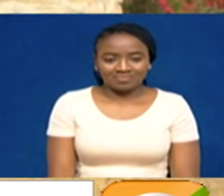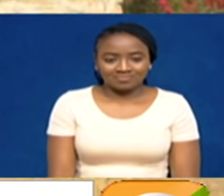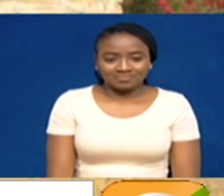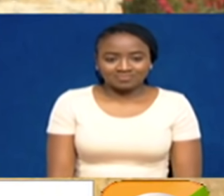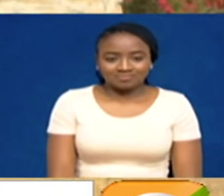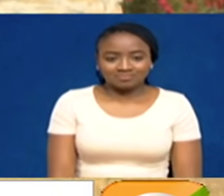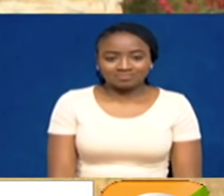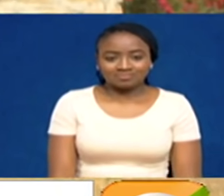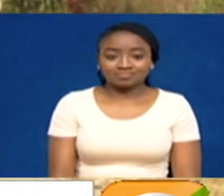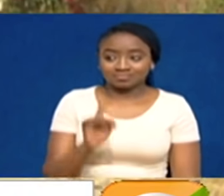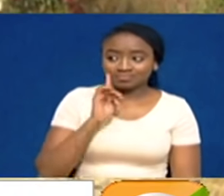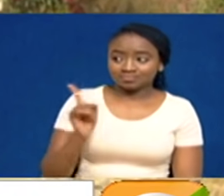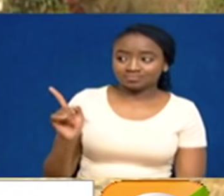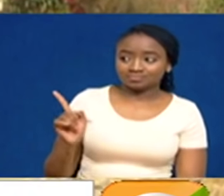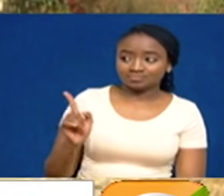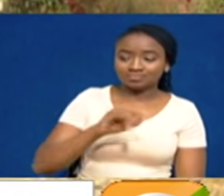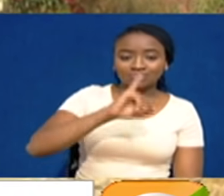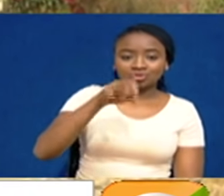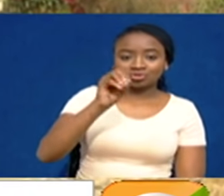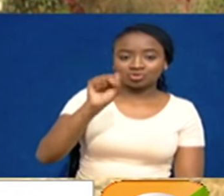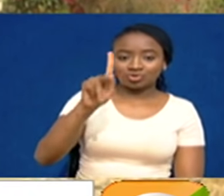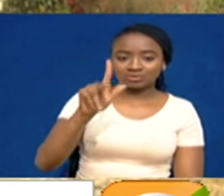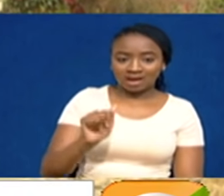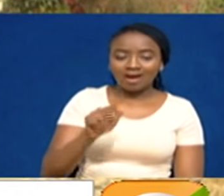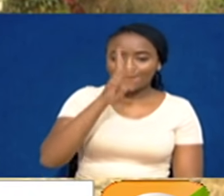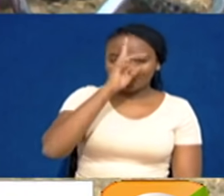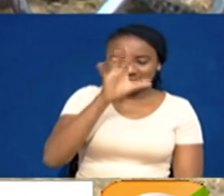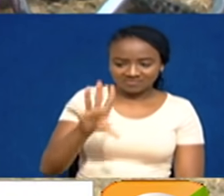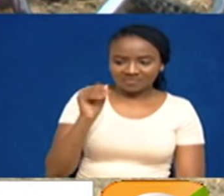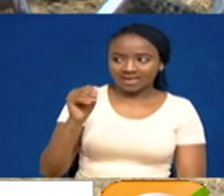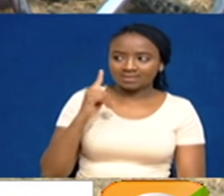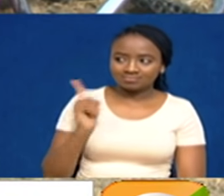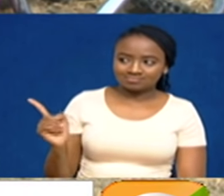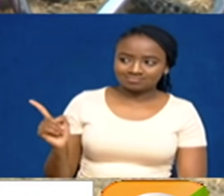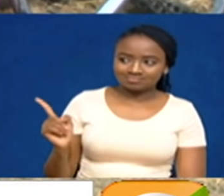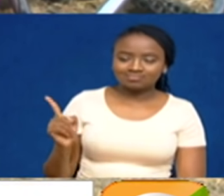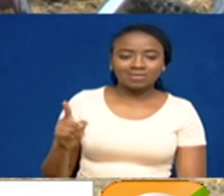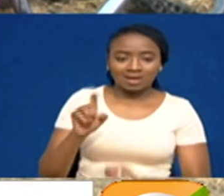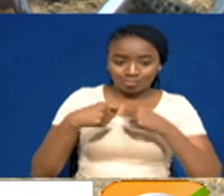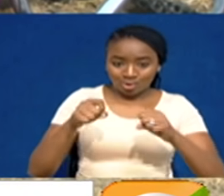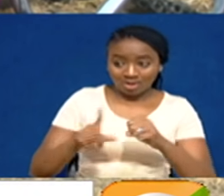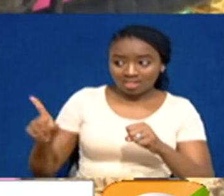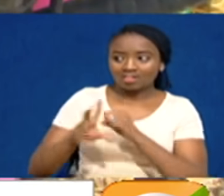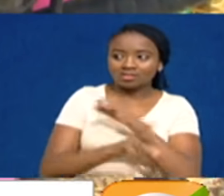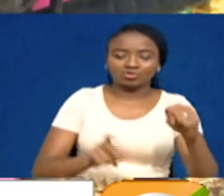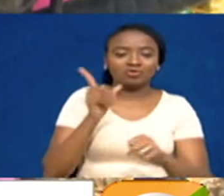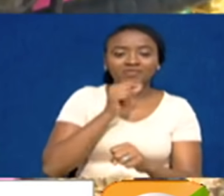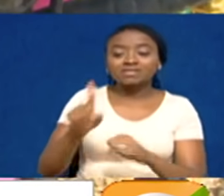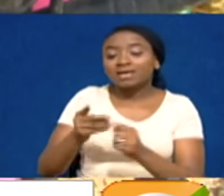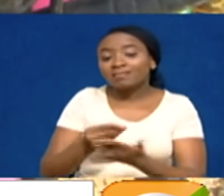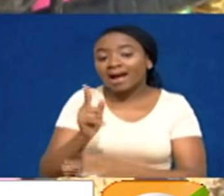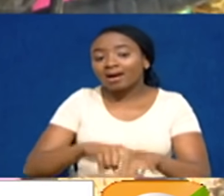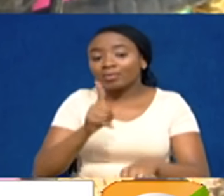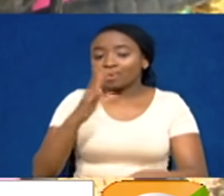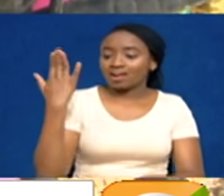It is at this home in Joska, Machakos County, that detectives recovered parts of one of the stolen motorbikes, which was bought last week